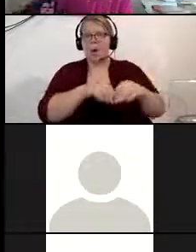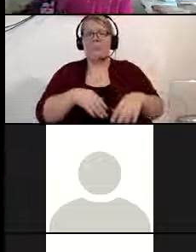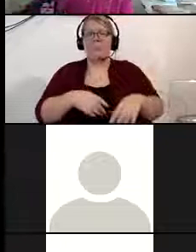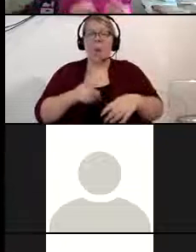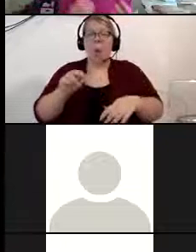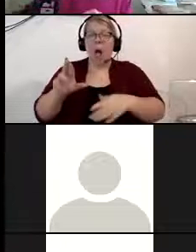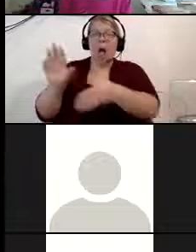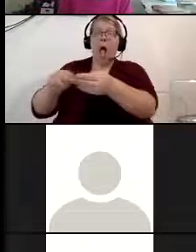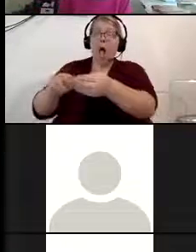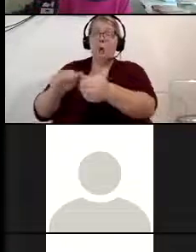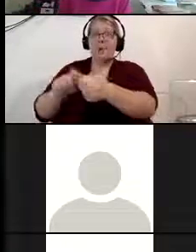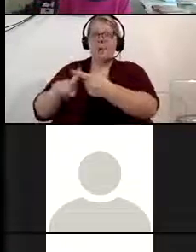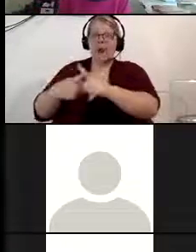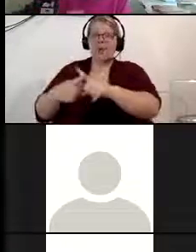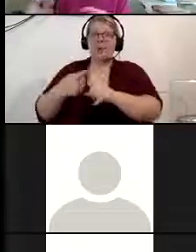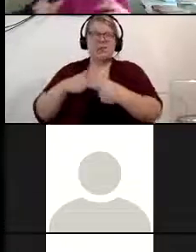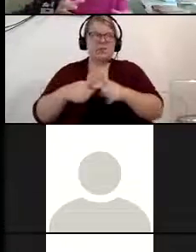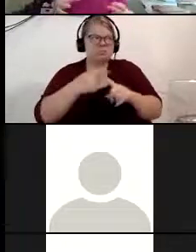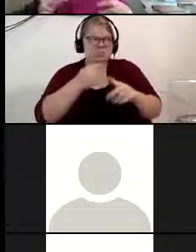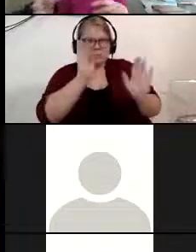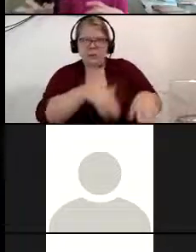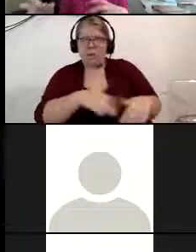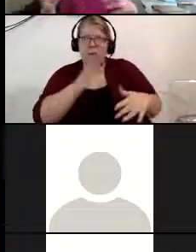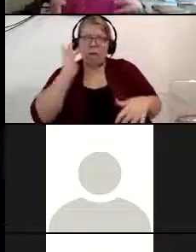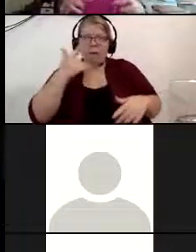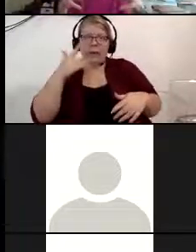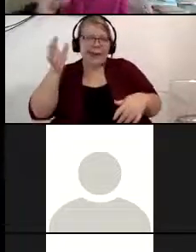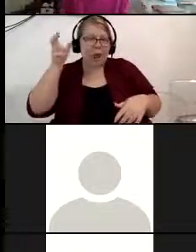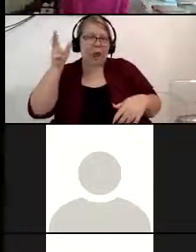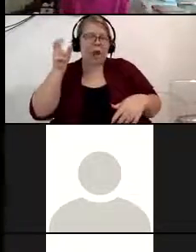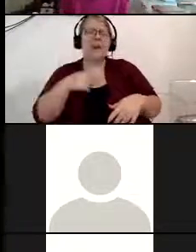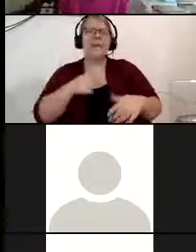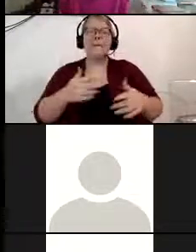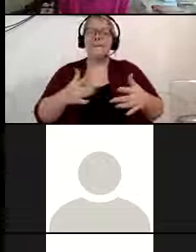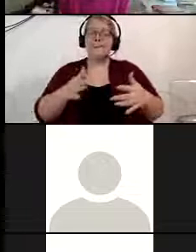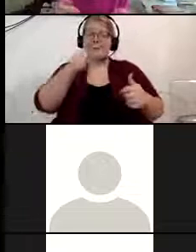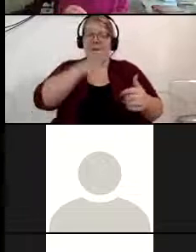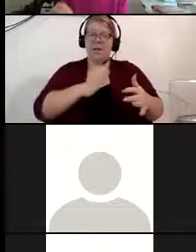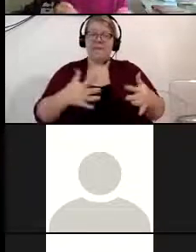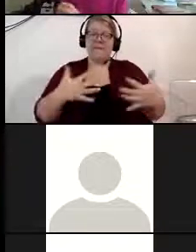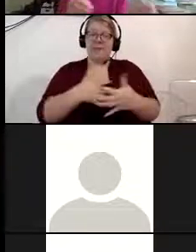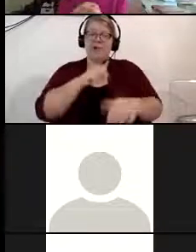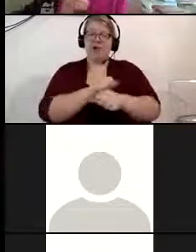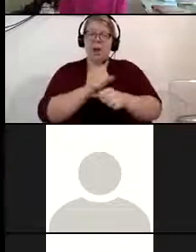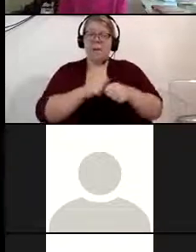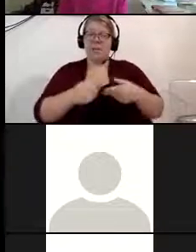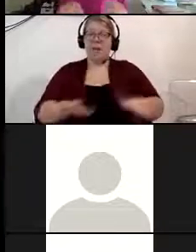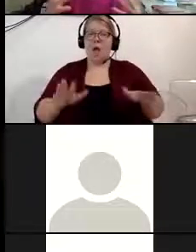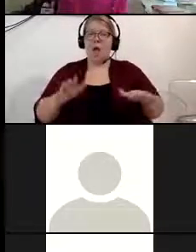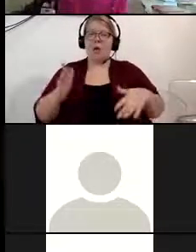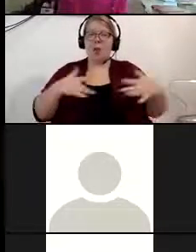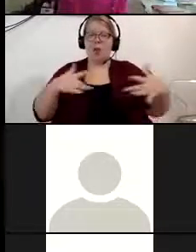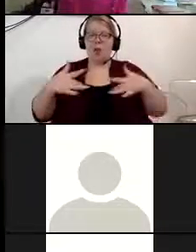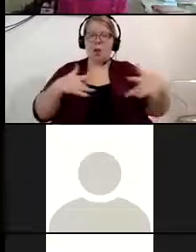it. Men fear job loss because they see the impact of the gambling in the family interfering with their functioning on